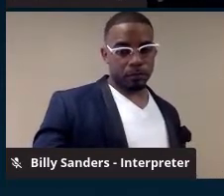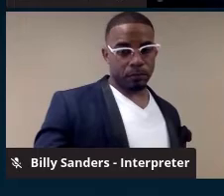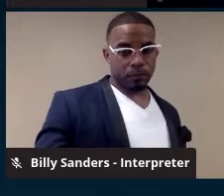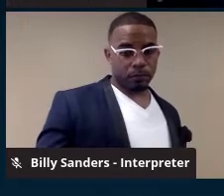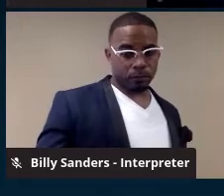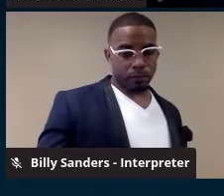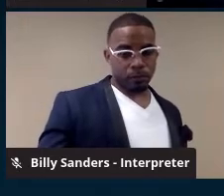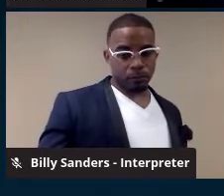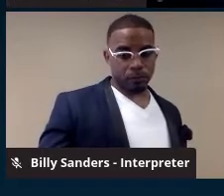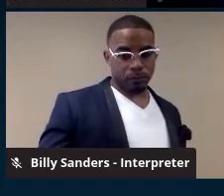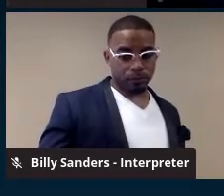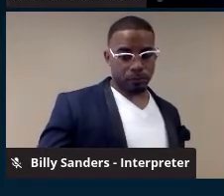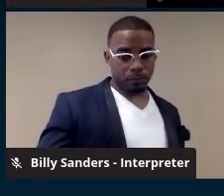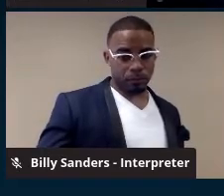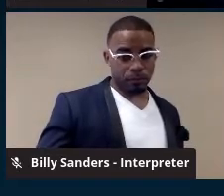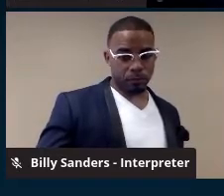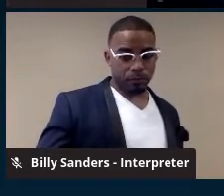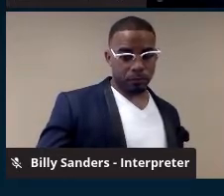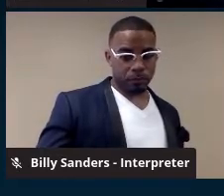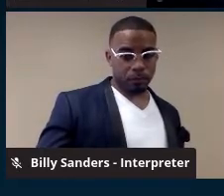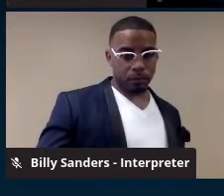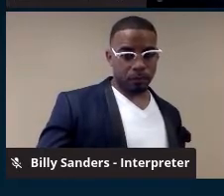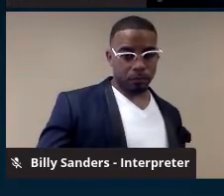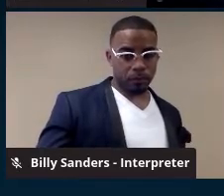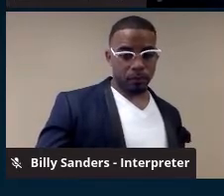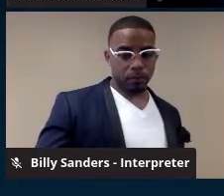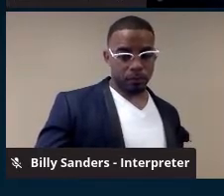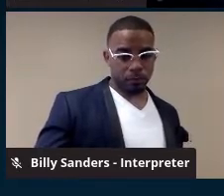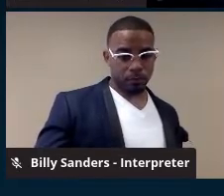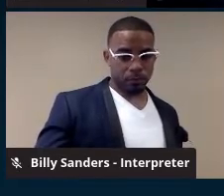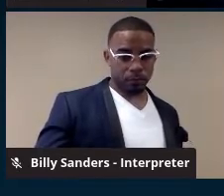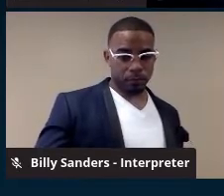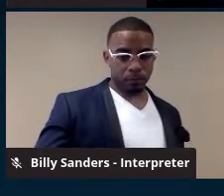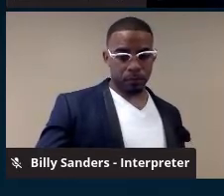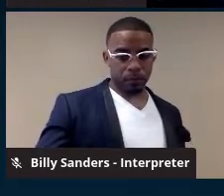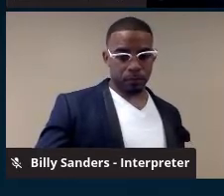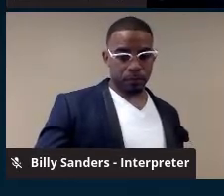a few more questions.